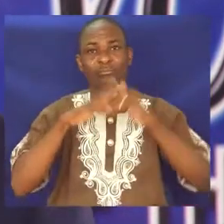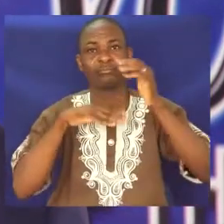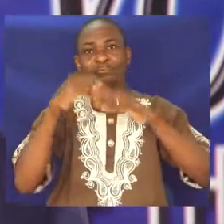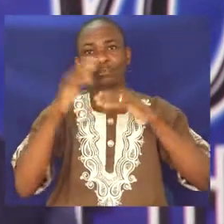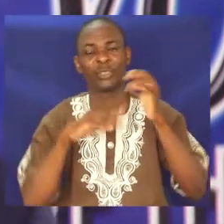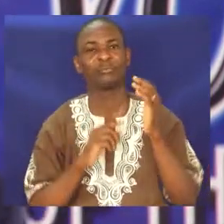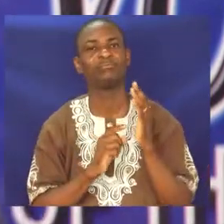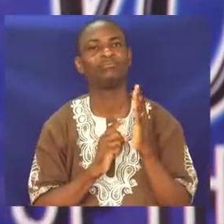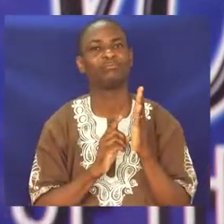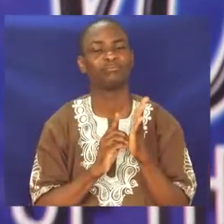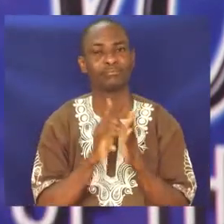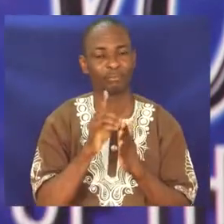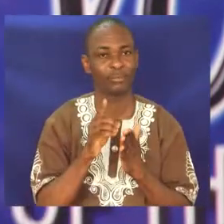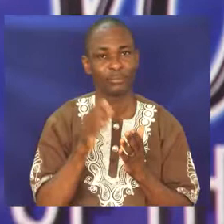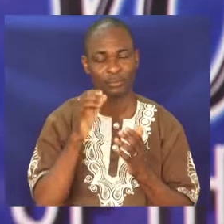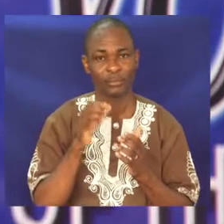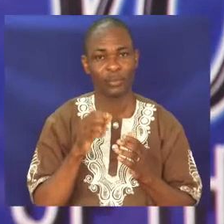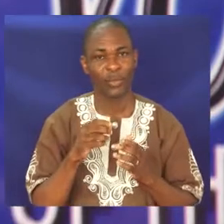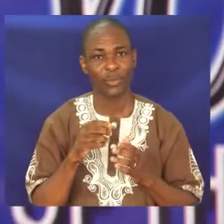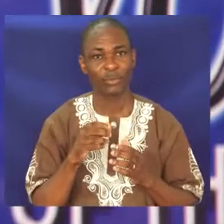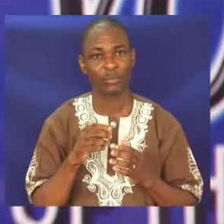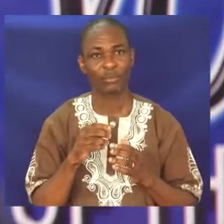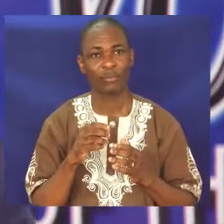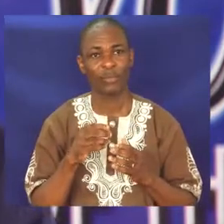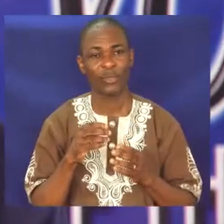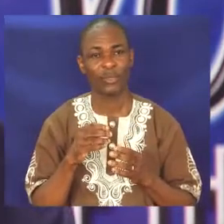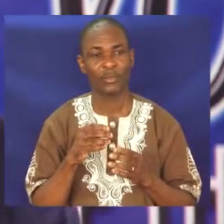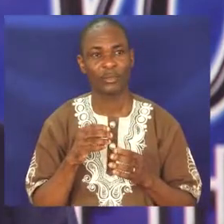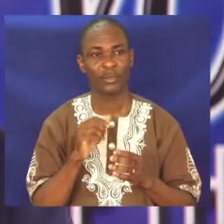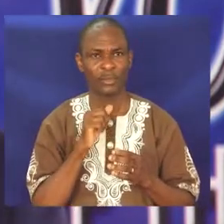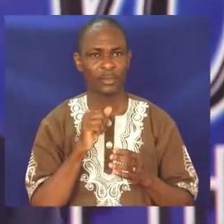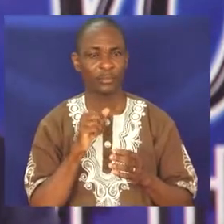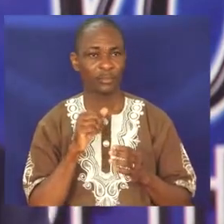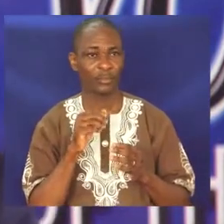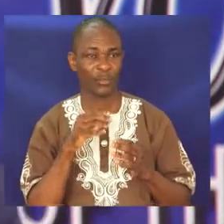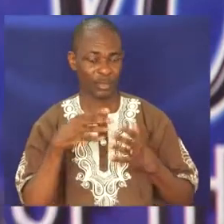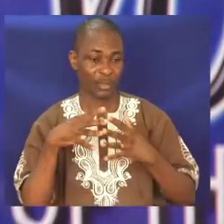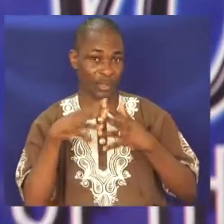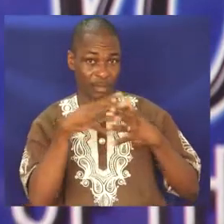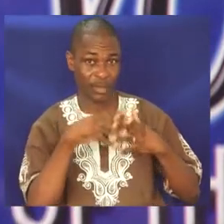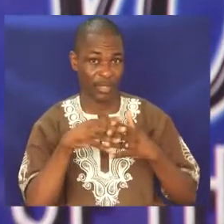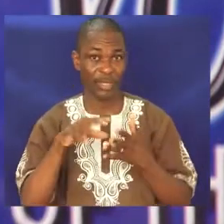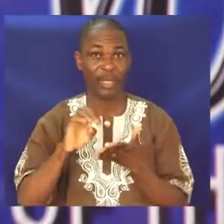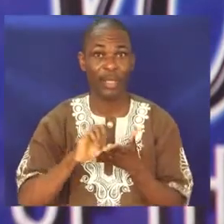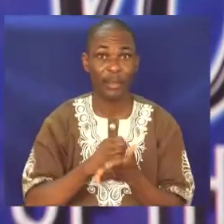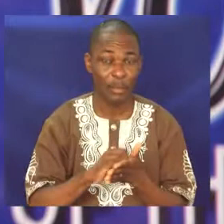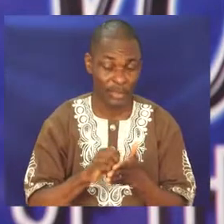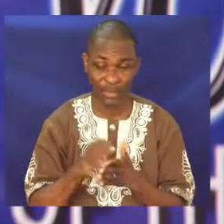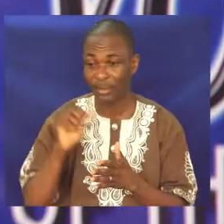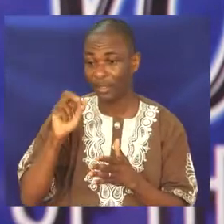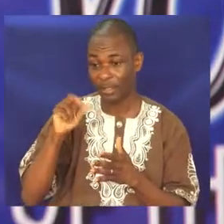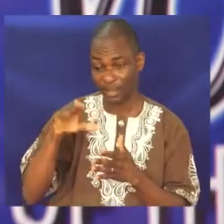ibisa ase onye sure se enka e be ye fe sa de ne uko US embassy e wo Accra a nipa